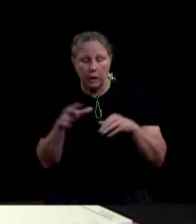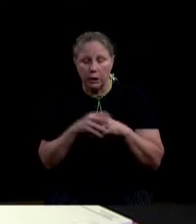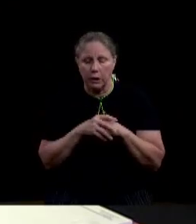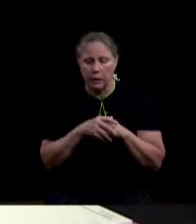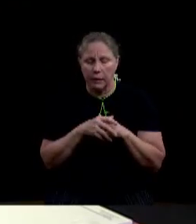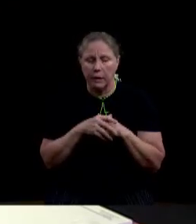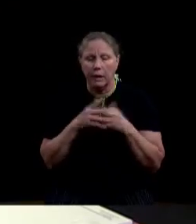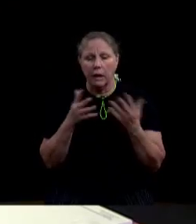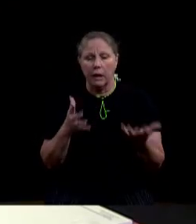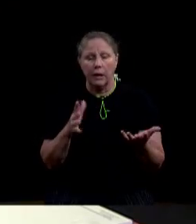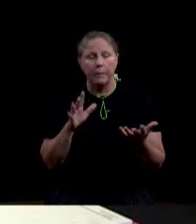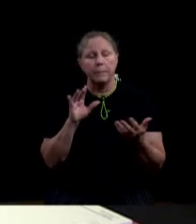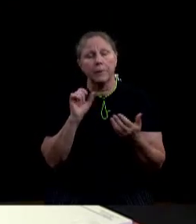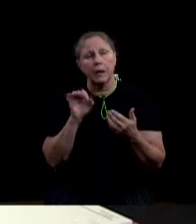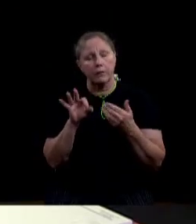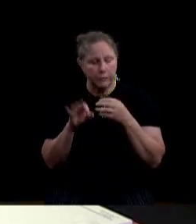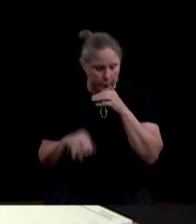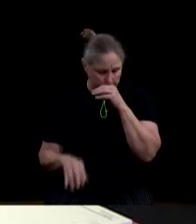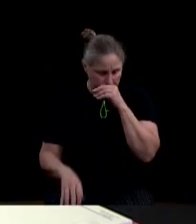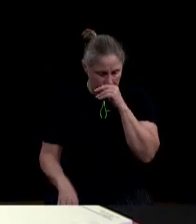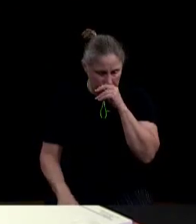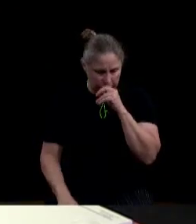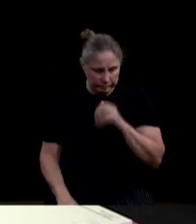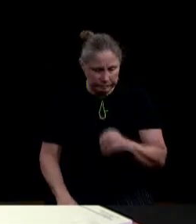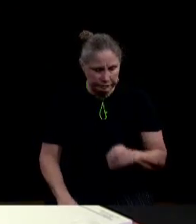And in the hospital, we encourage